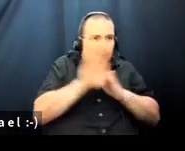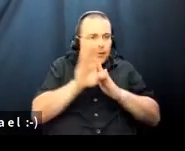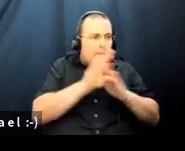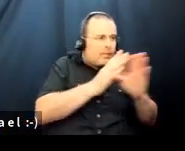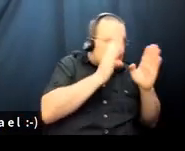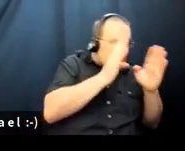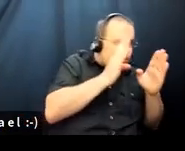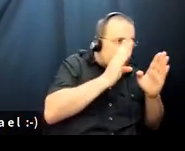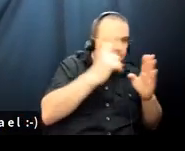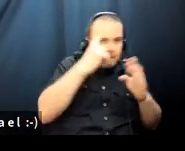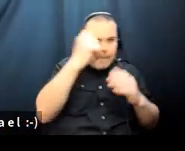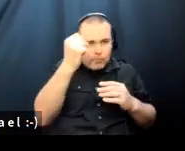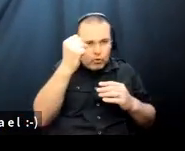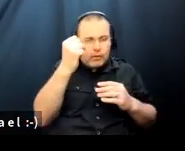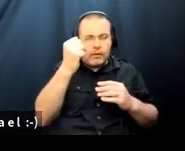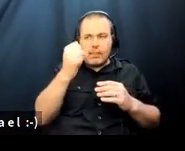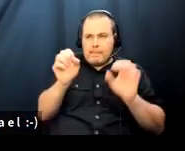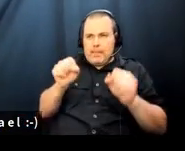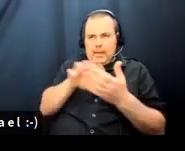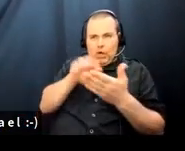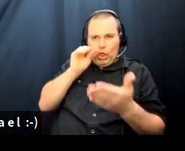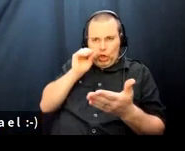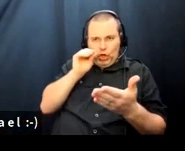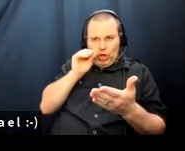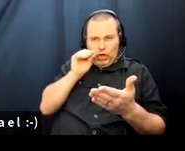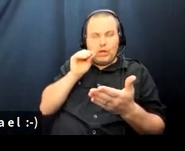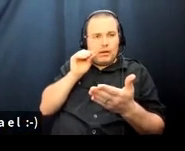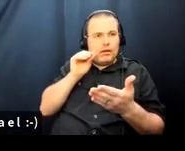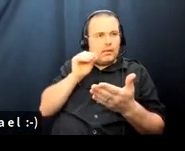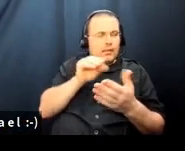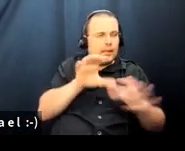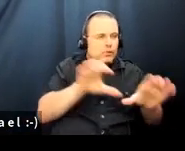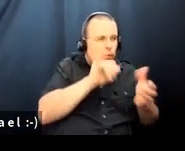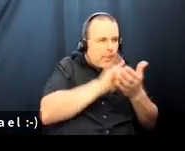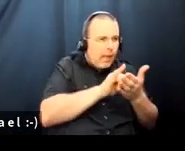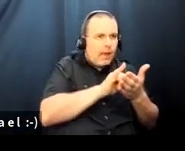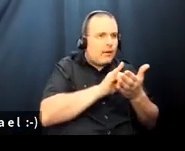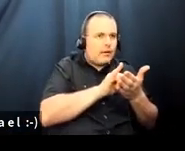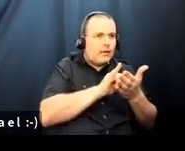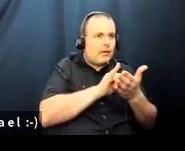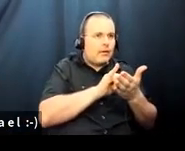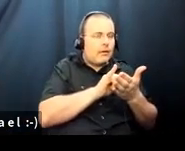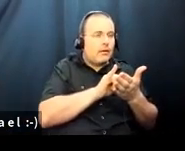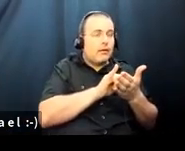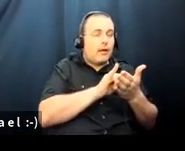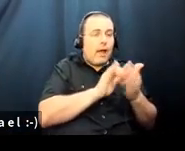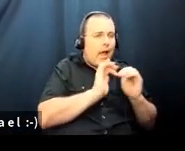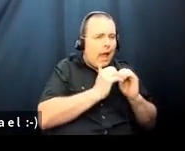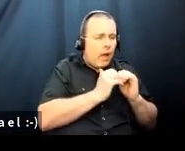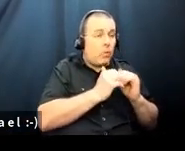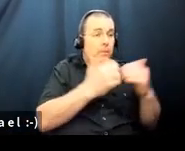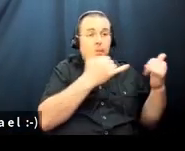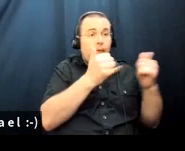the memory, and the ability to learn. And they do that by things like playing with your